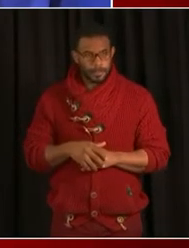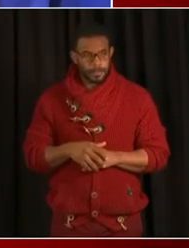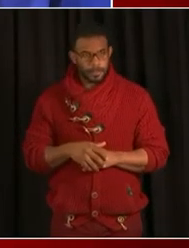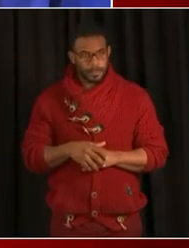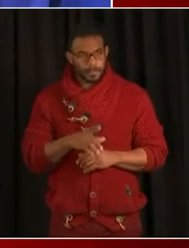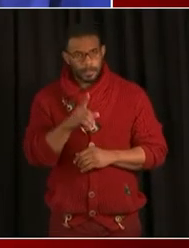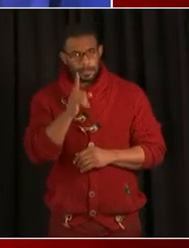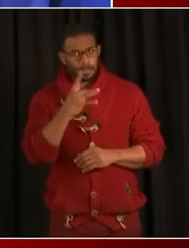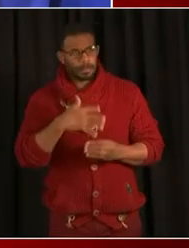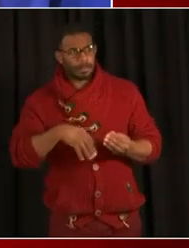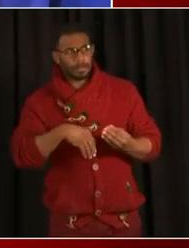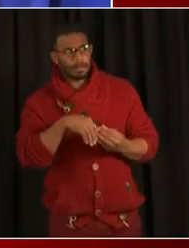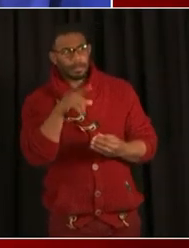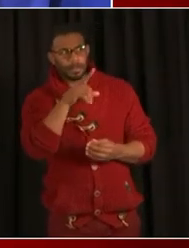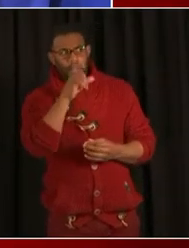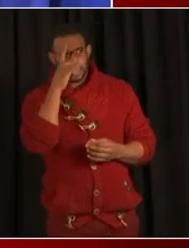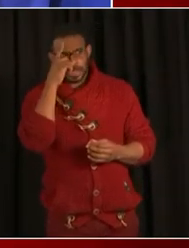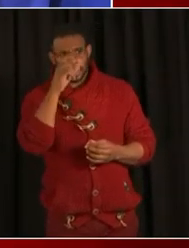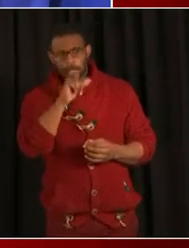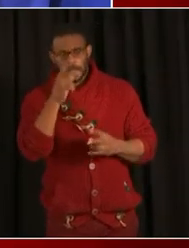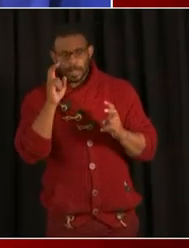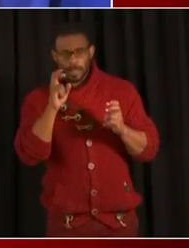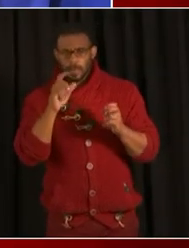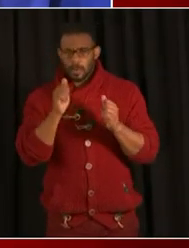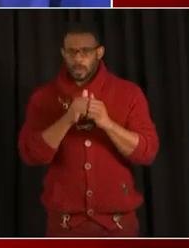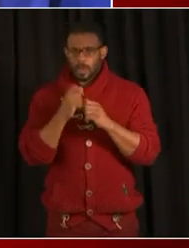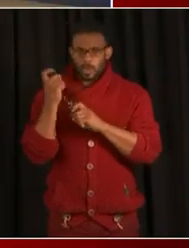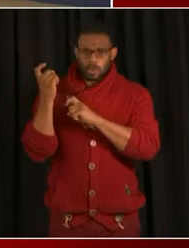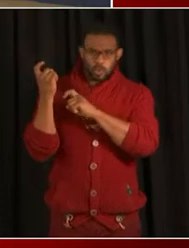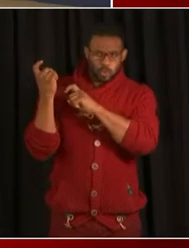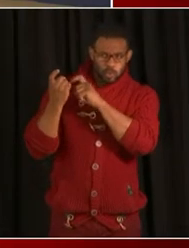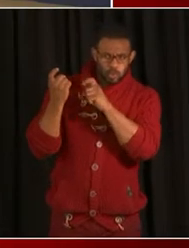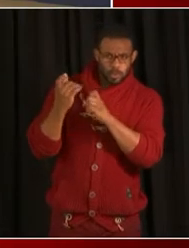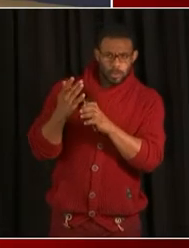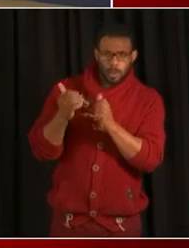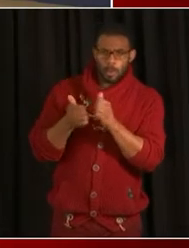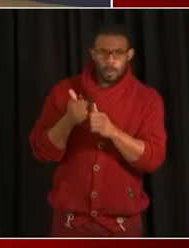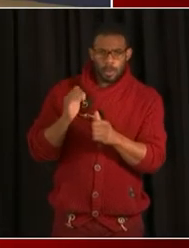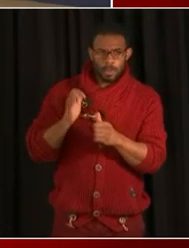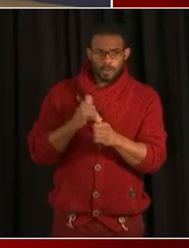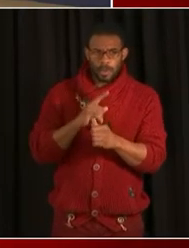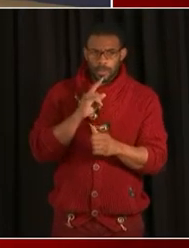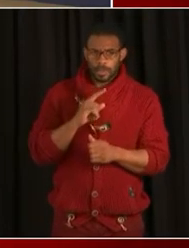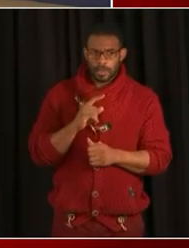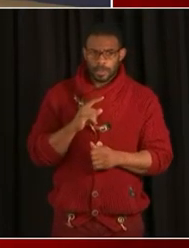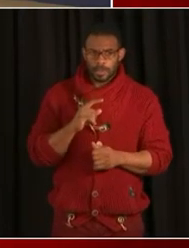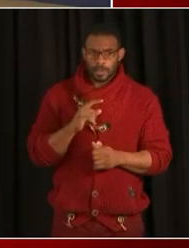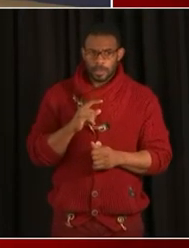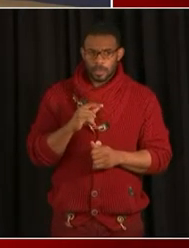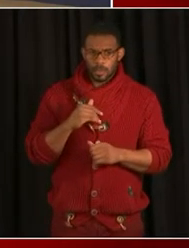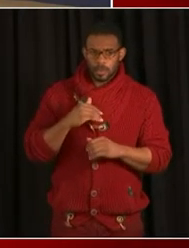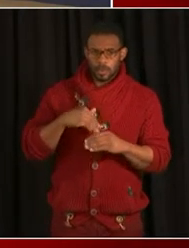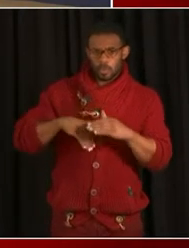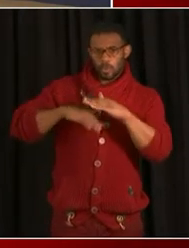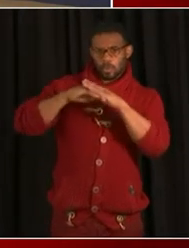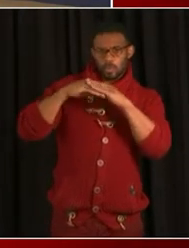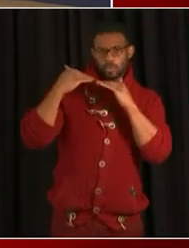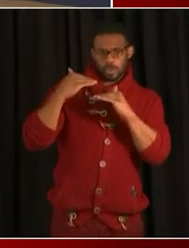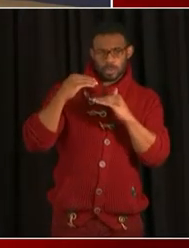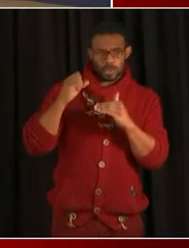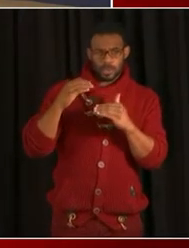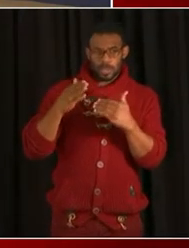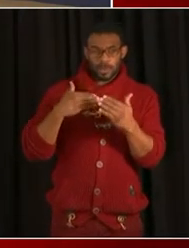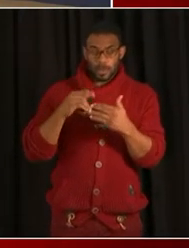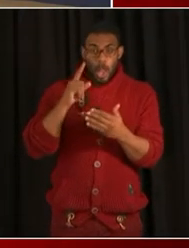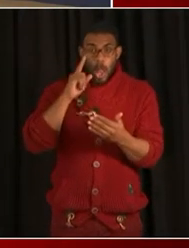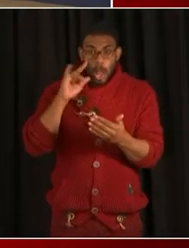Could I just add one thing there? I think the other issue with contributors, most of ours is restricted.